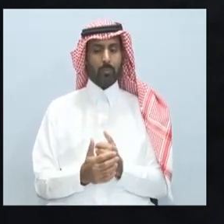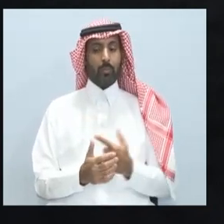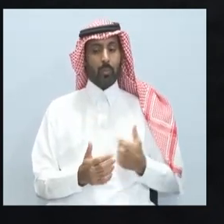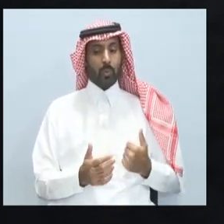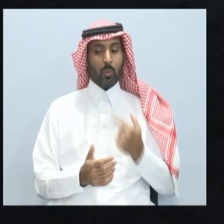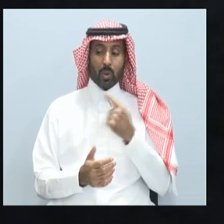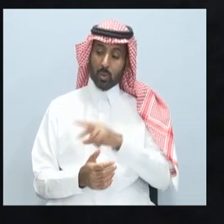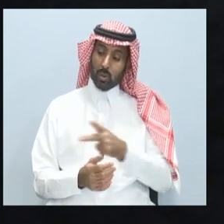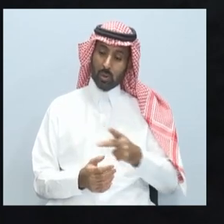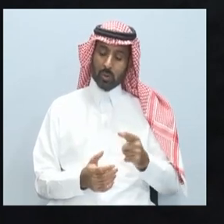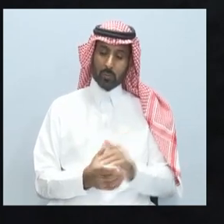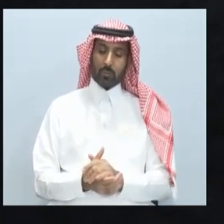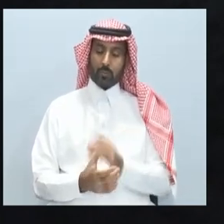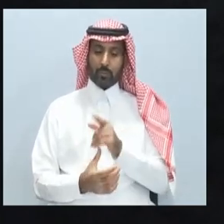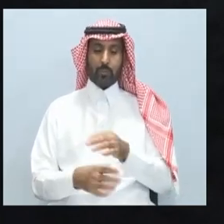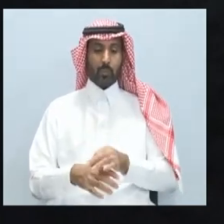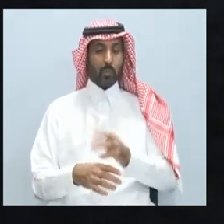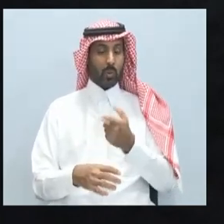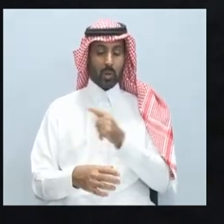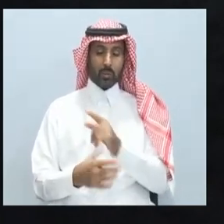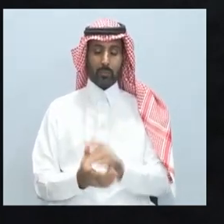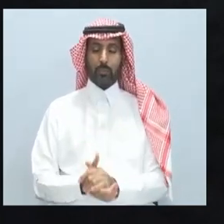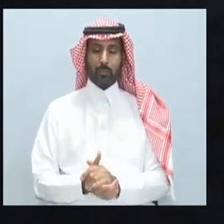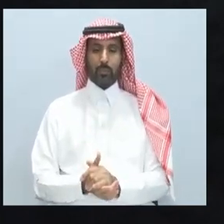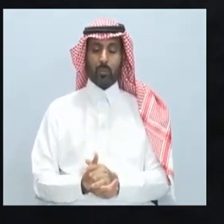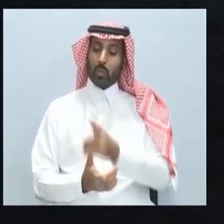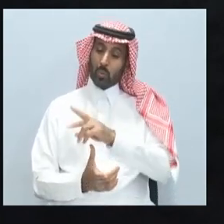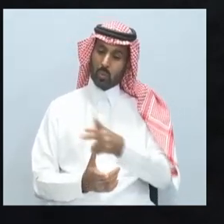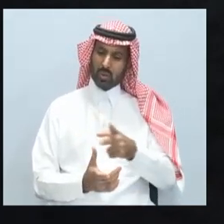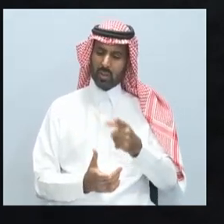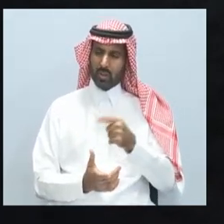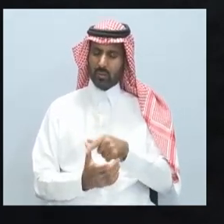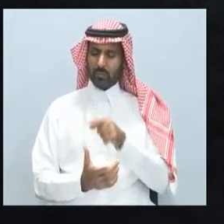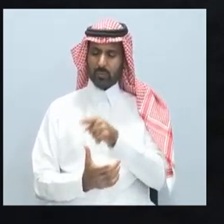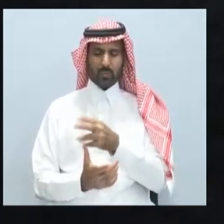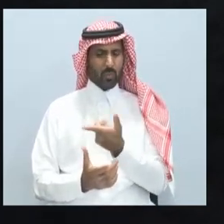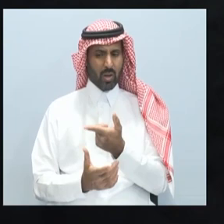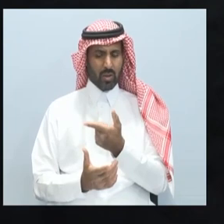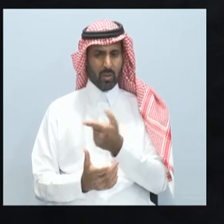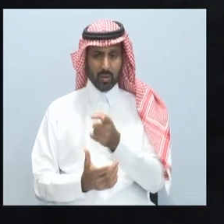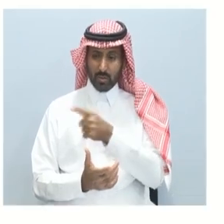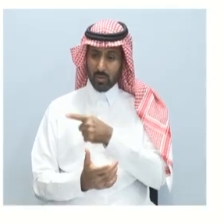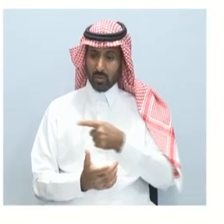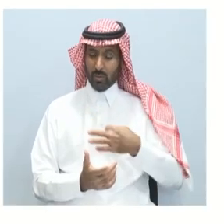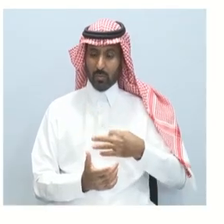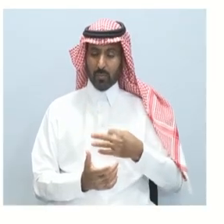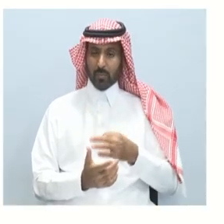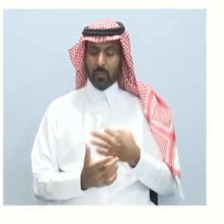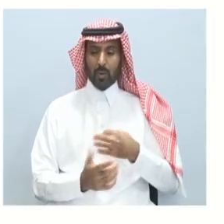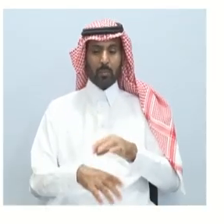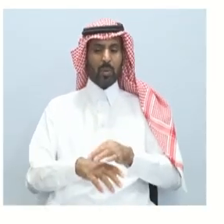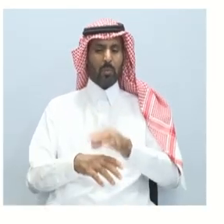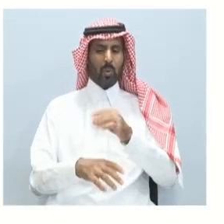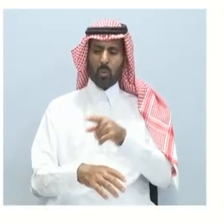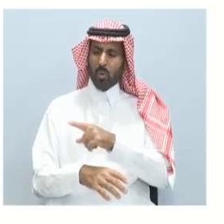of people are they? Who are the people and what kind of people are they? After that, we have here underlined words